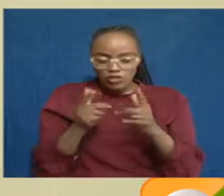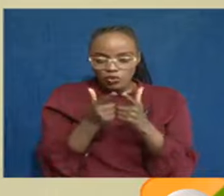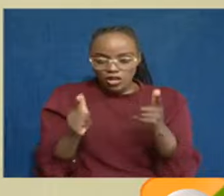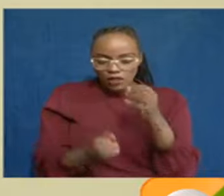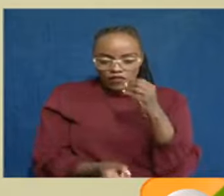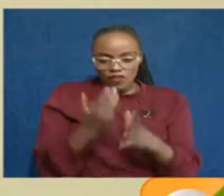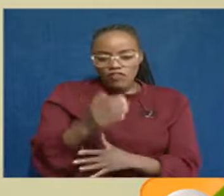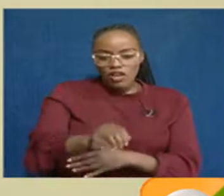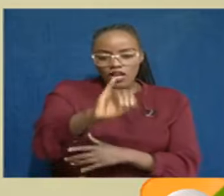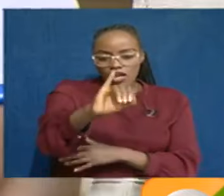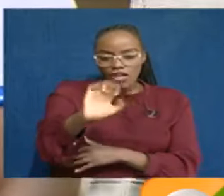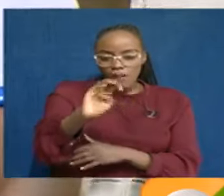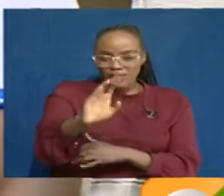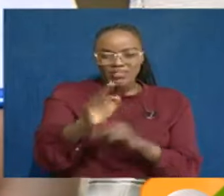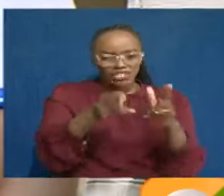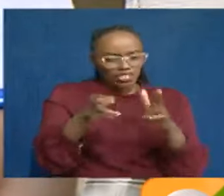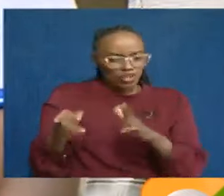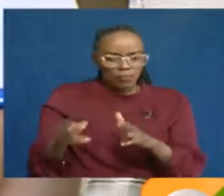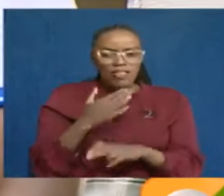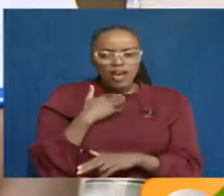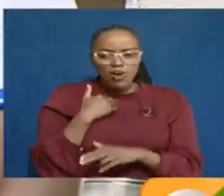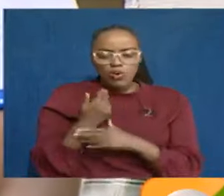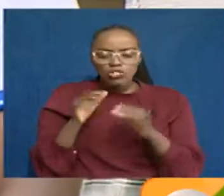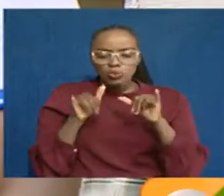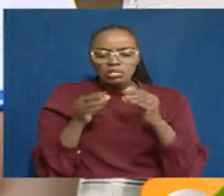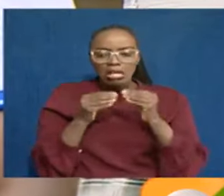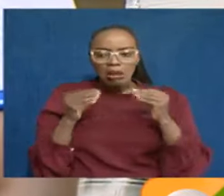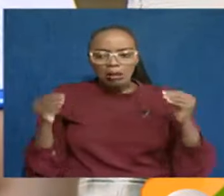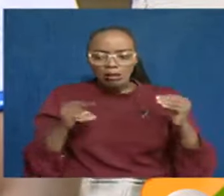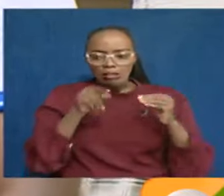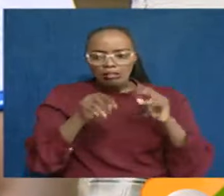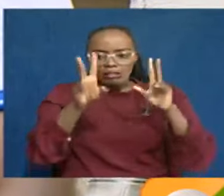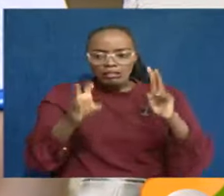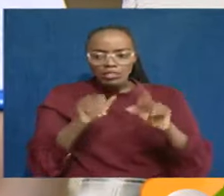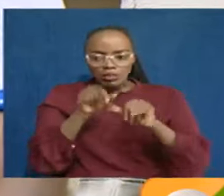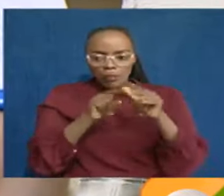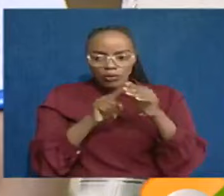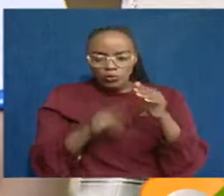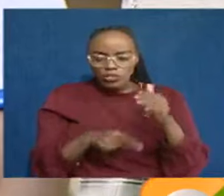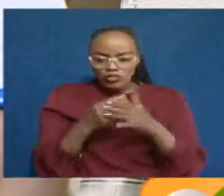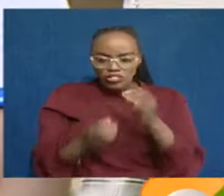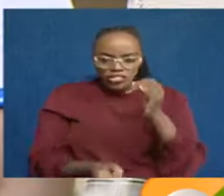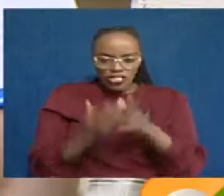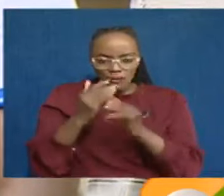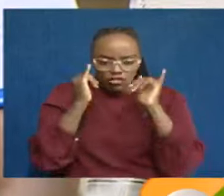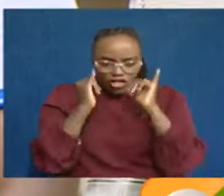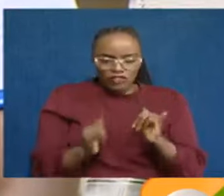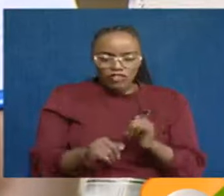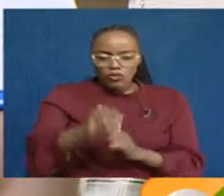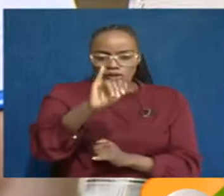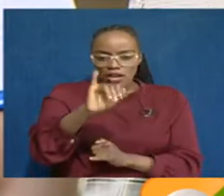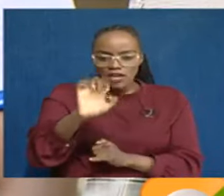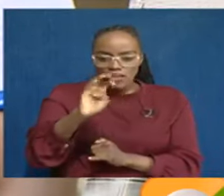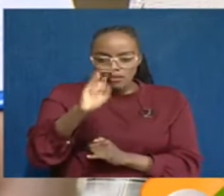the electoral body. It is obvious they want to prolong this whole thing about establishing a new